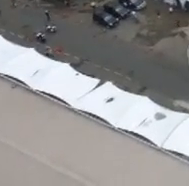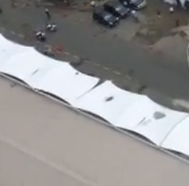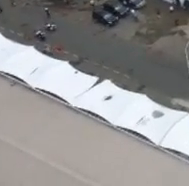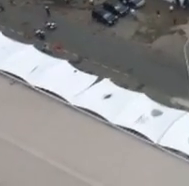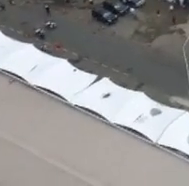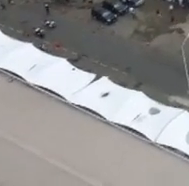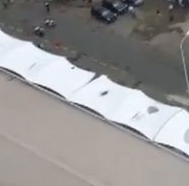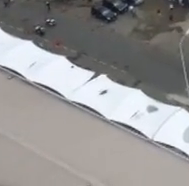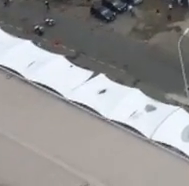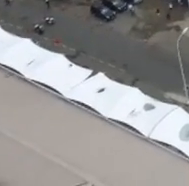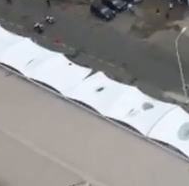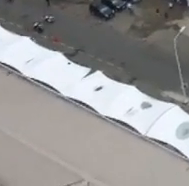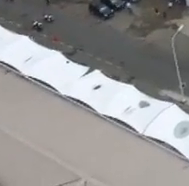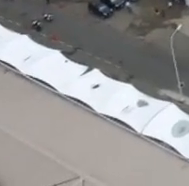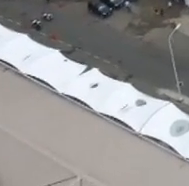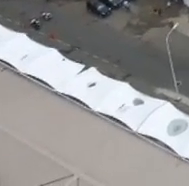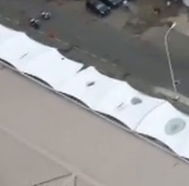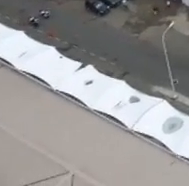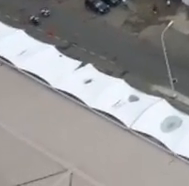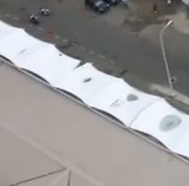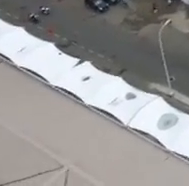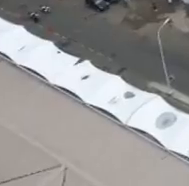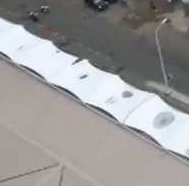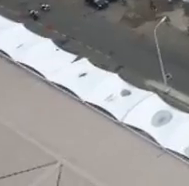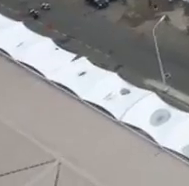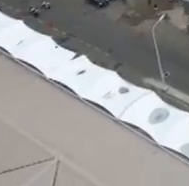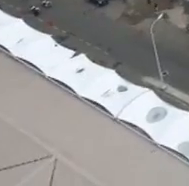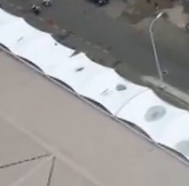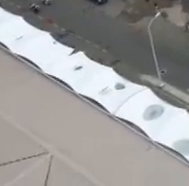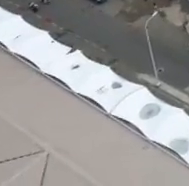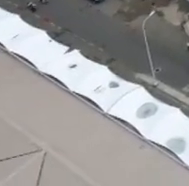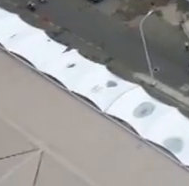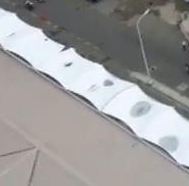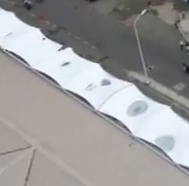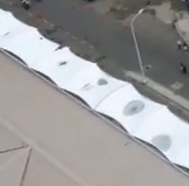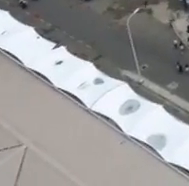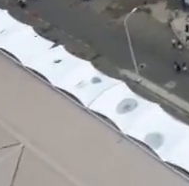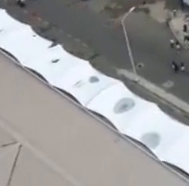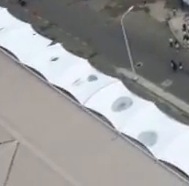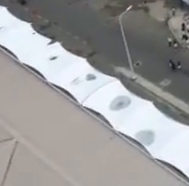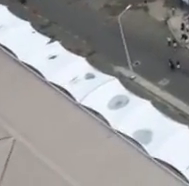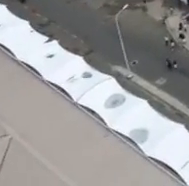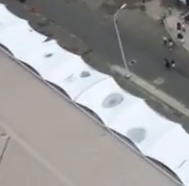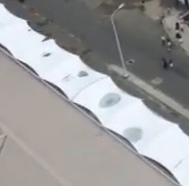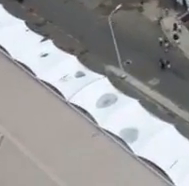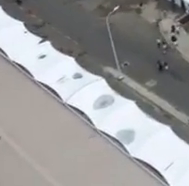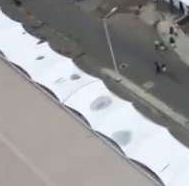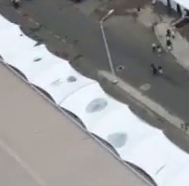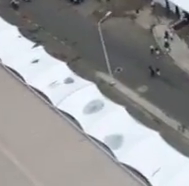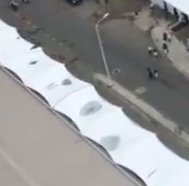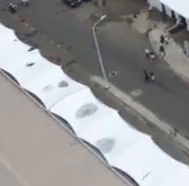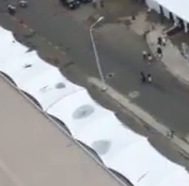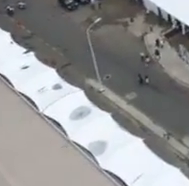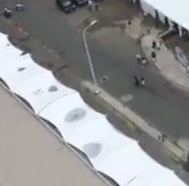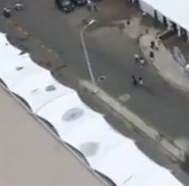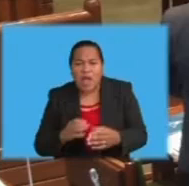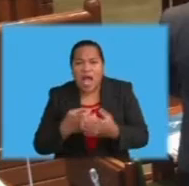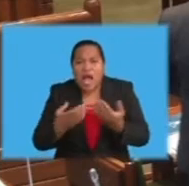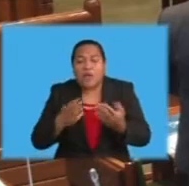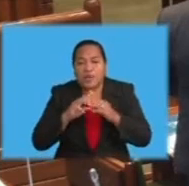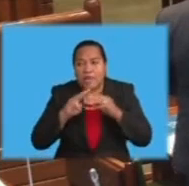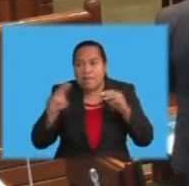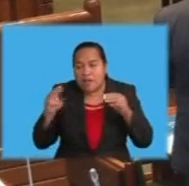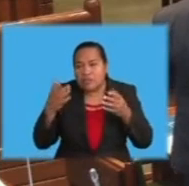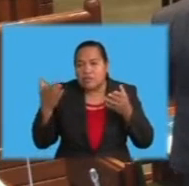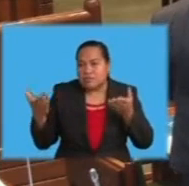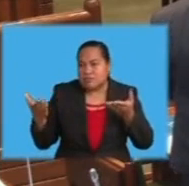us, but we believe it's all coming together, notwithstanding the fact that the methodology that was actually used to measure the ease of doing business was